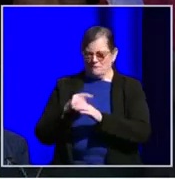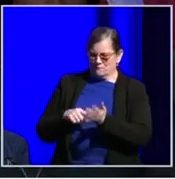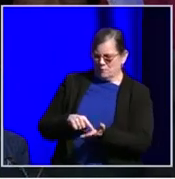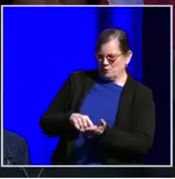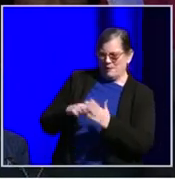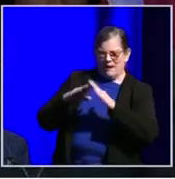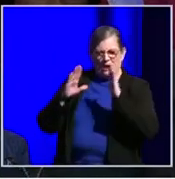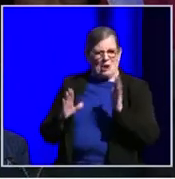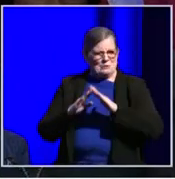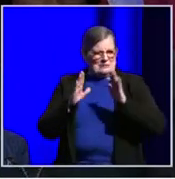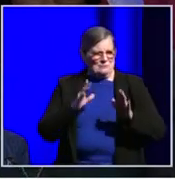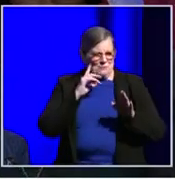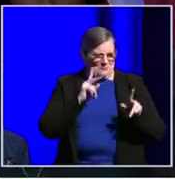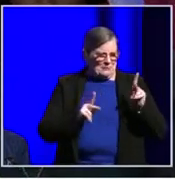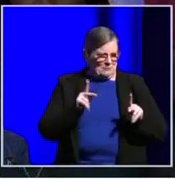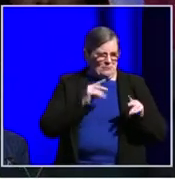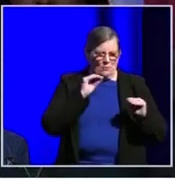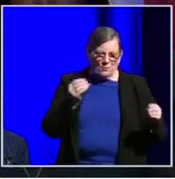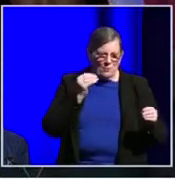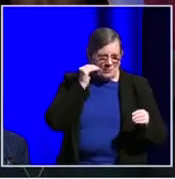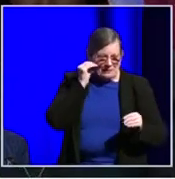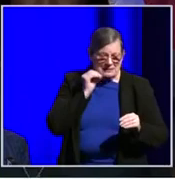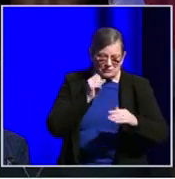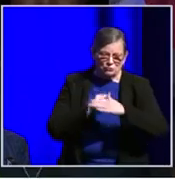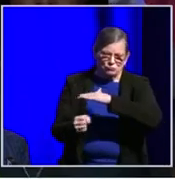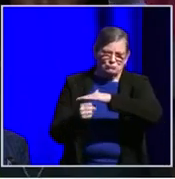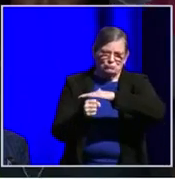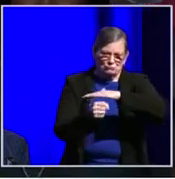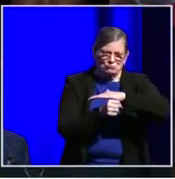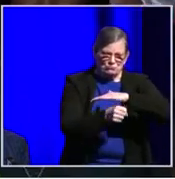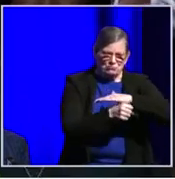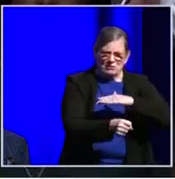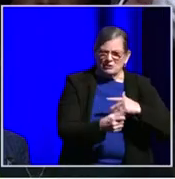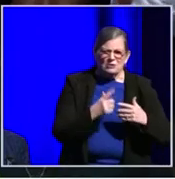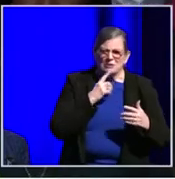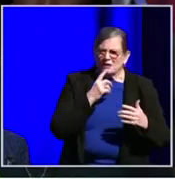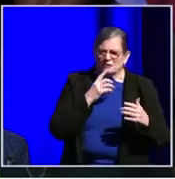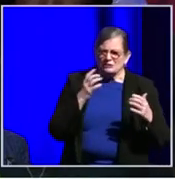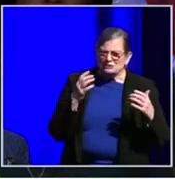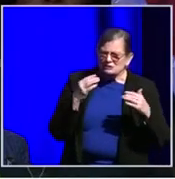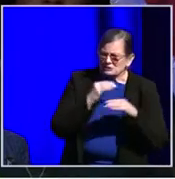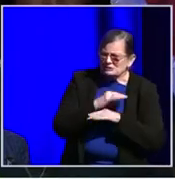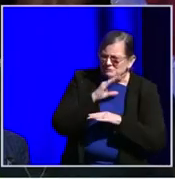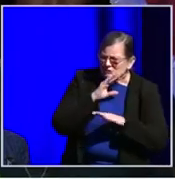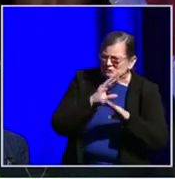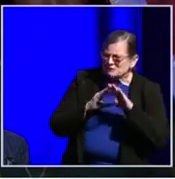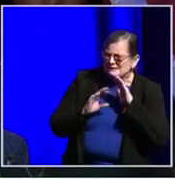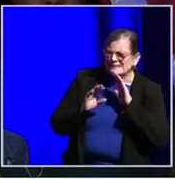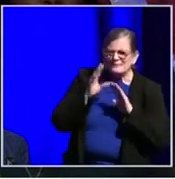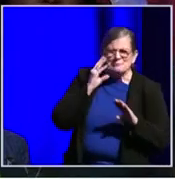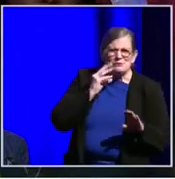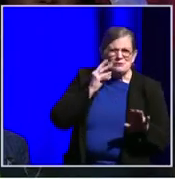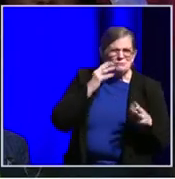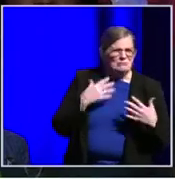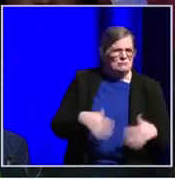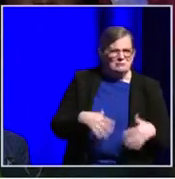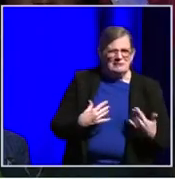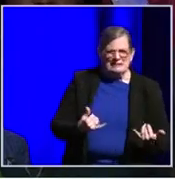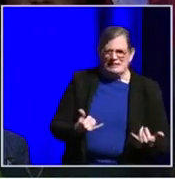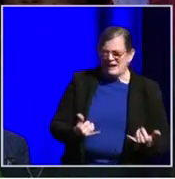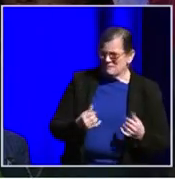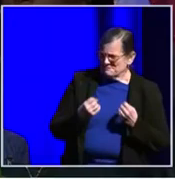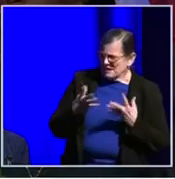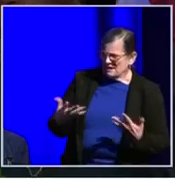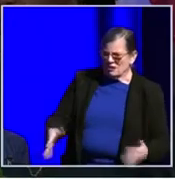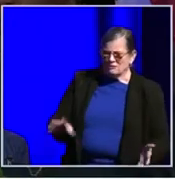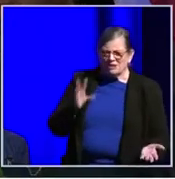years have brought incredible challenges that many would have found insurmountable, but in the District of Columbia, we are practiced at coming together to triumph over these threats. That's